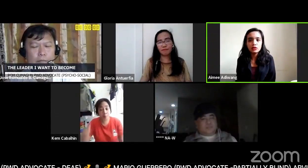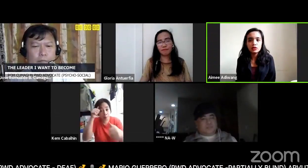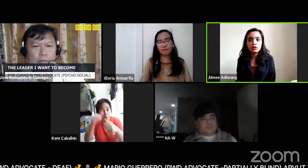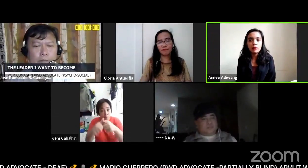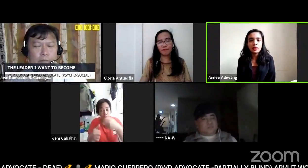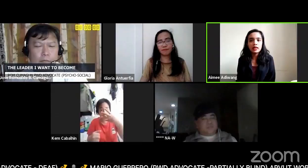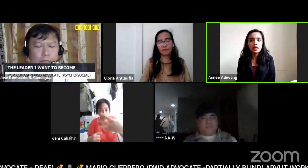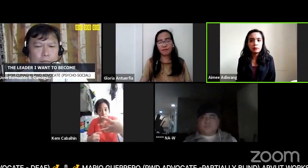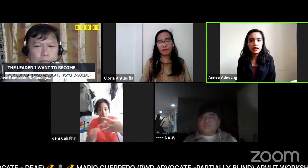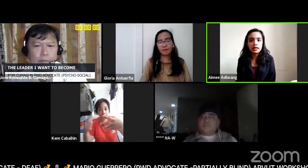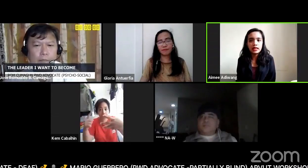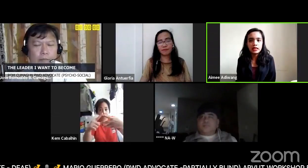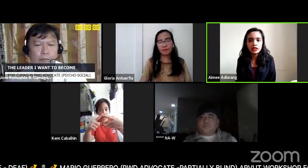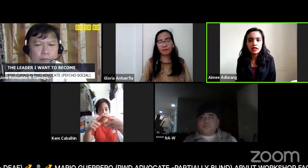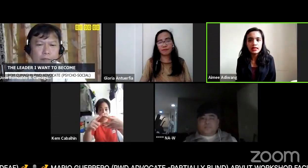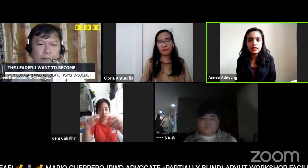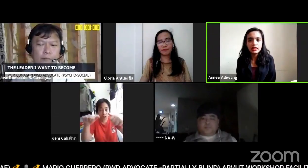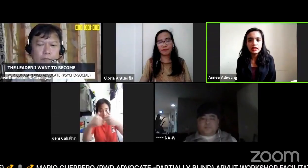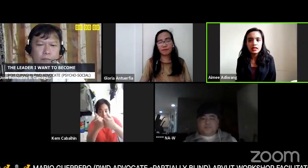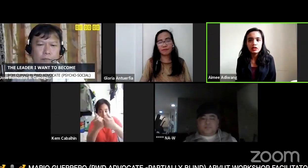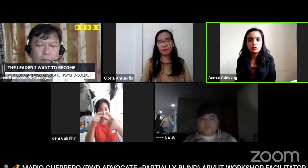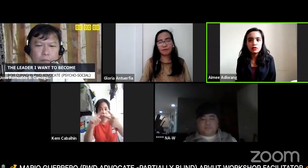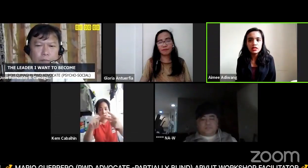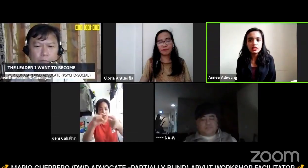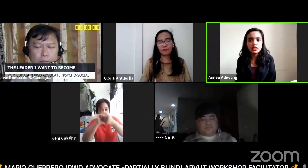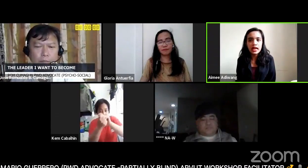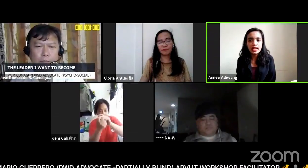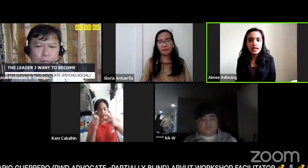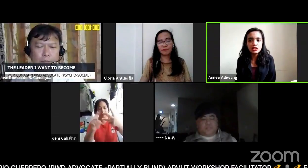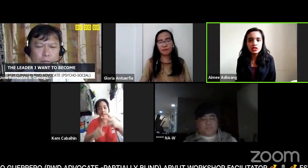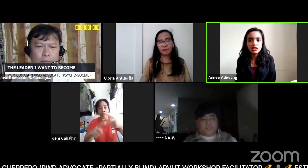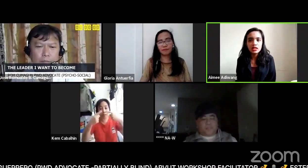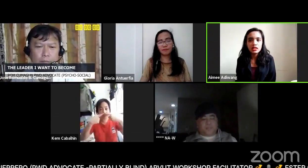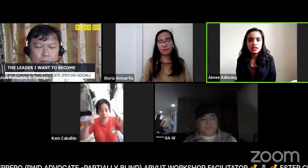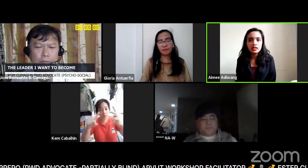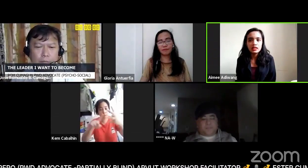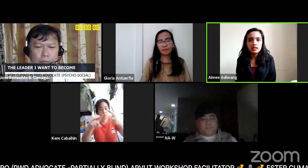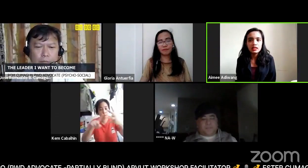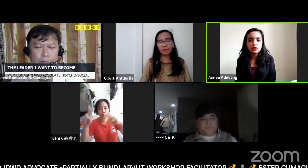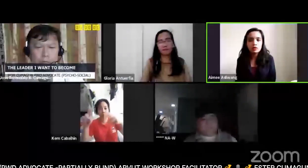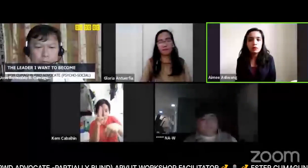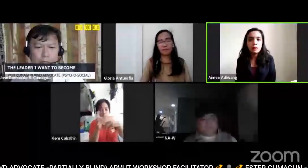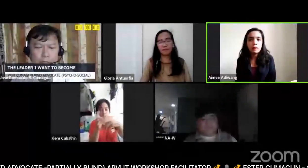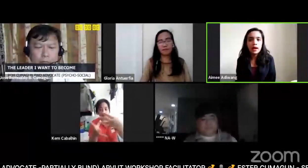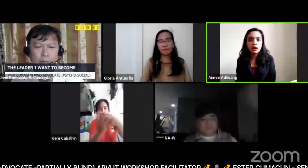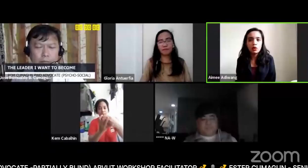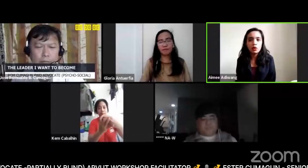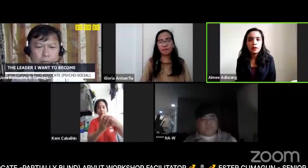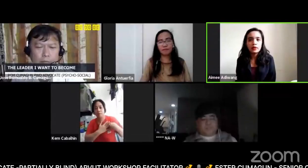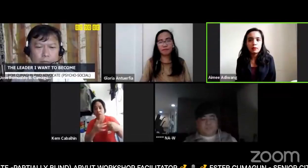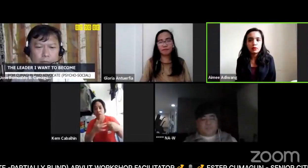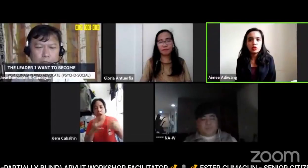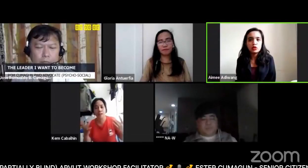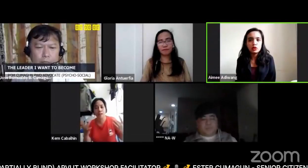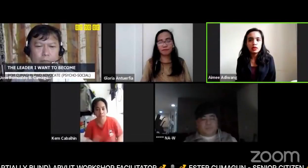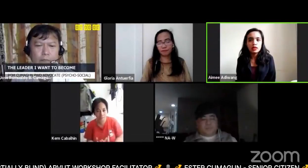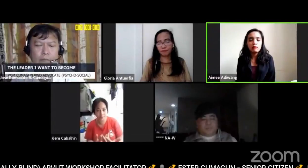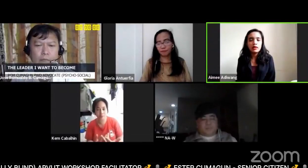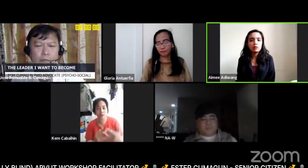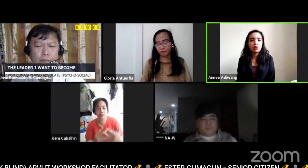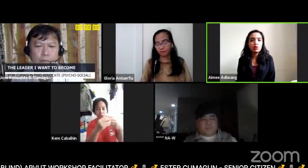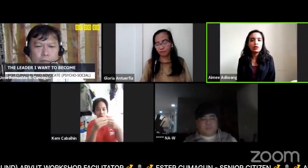leaders, yun dapat ang magpaging leader. And then, yung first challenge, tapos pagbabago,